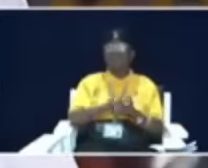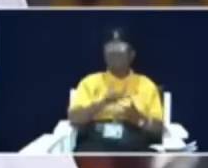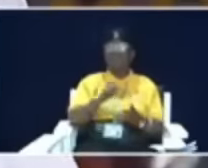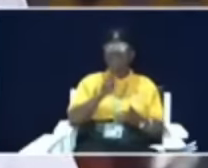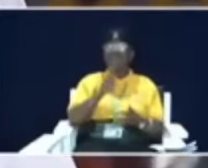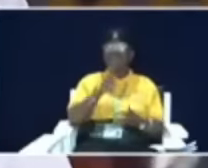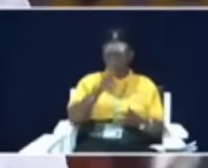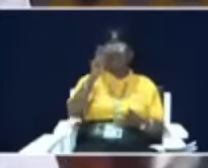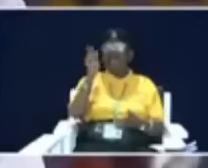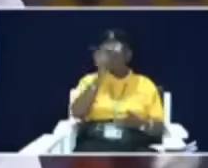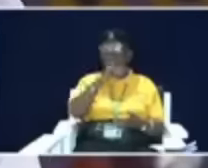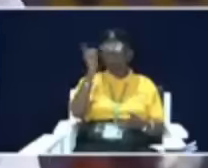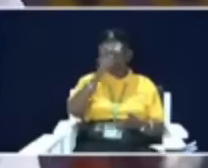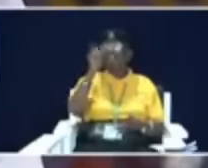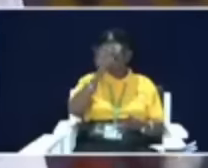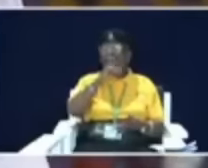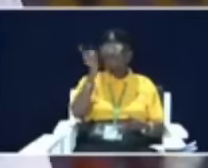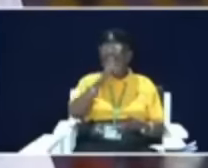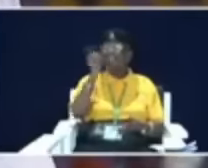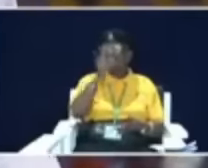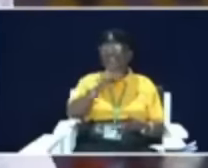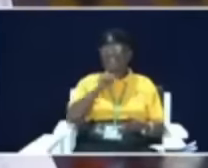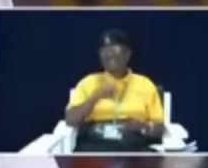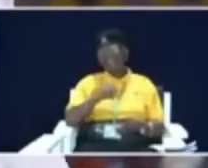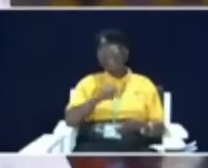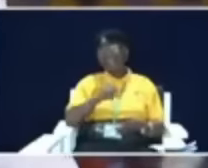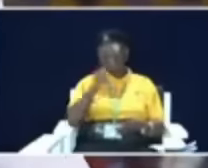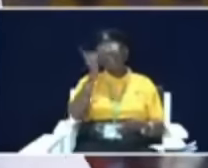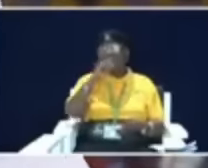are divinating through internet.